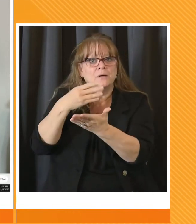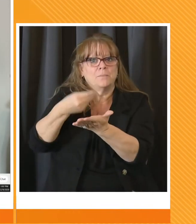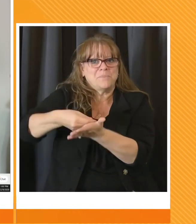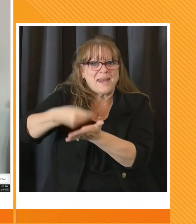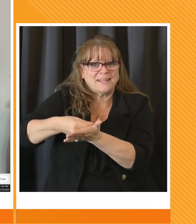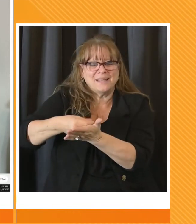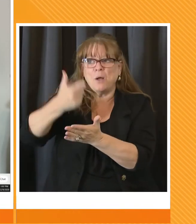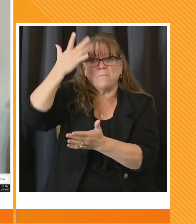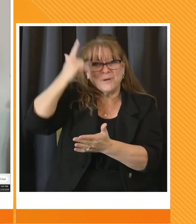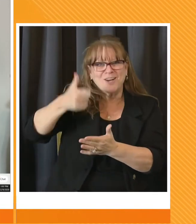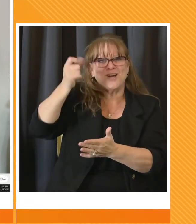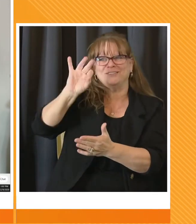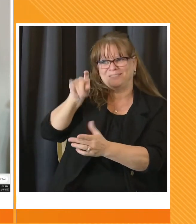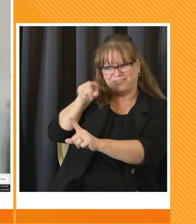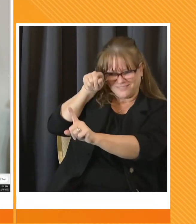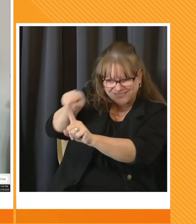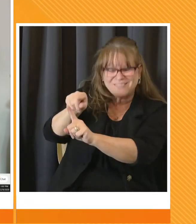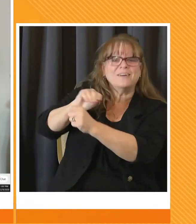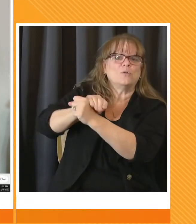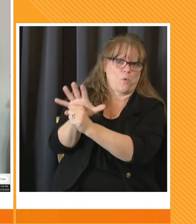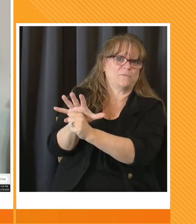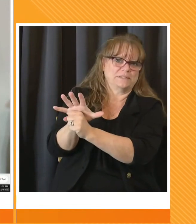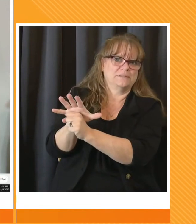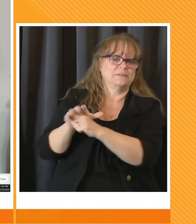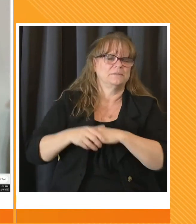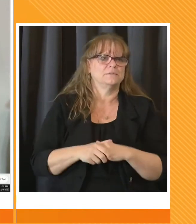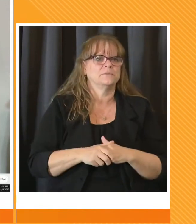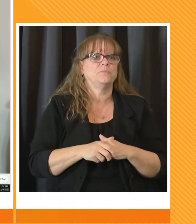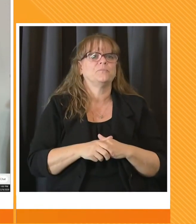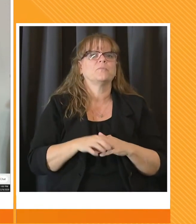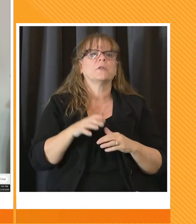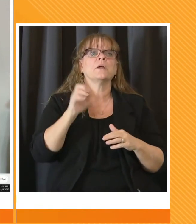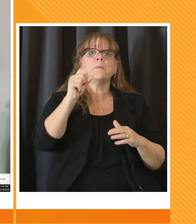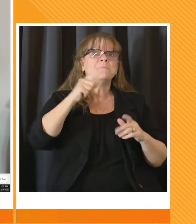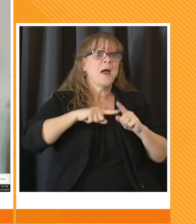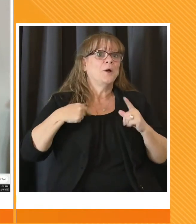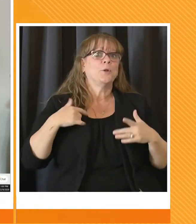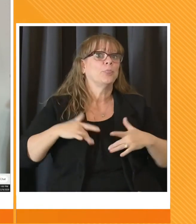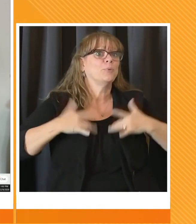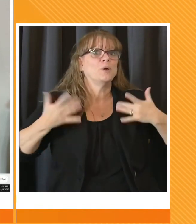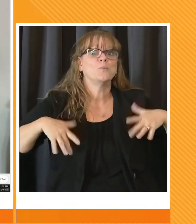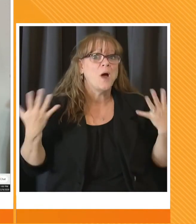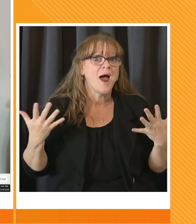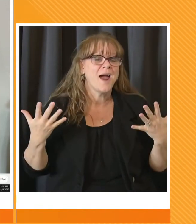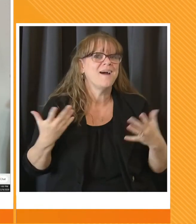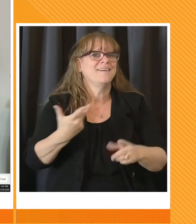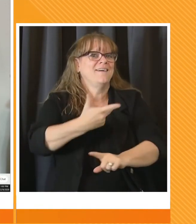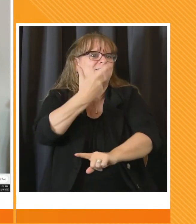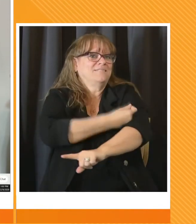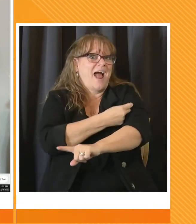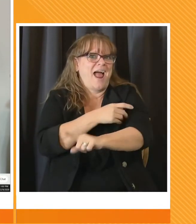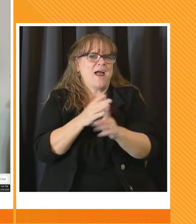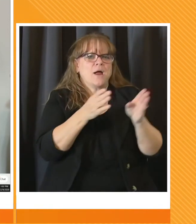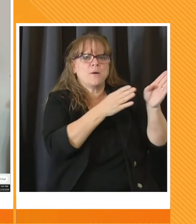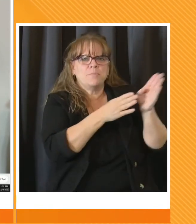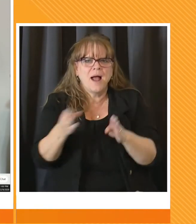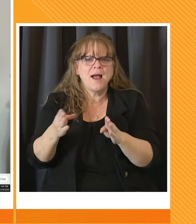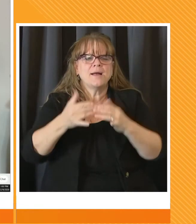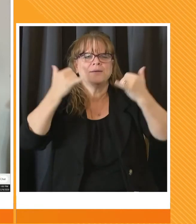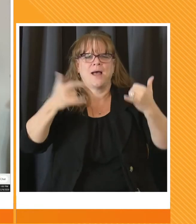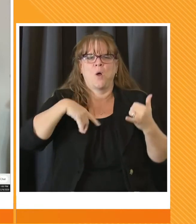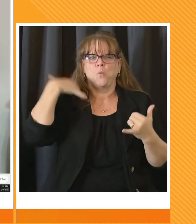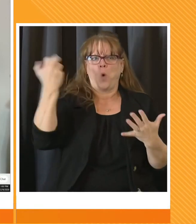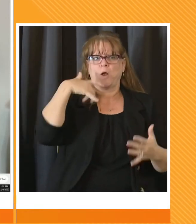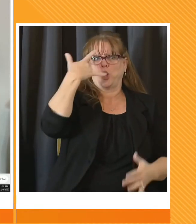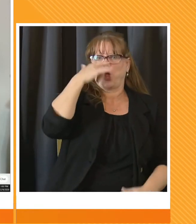our vaccine distribution plan. I'm joined by Scott Bookman, the interim director of the Division of Disease Control and Public Health Response, who's going to walk us